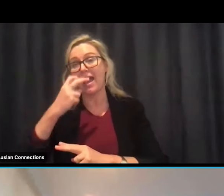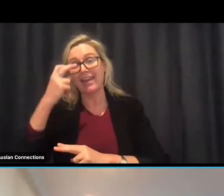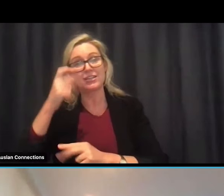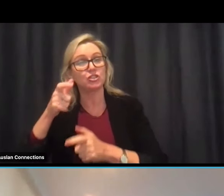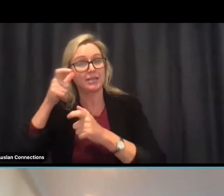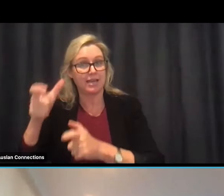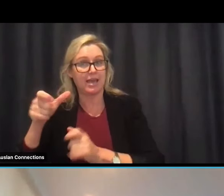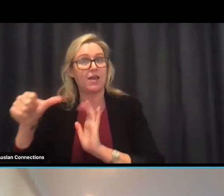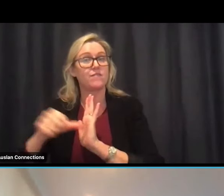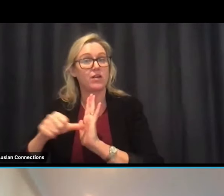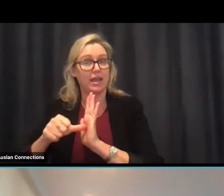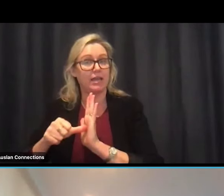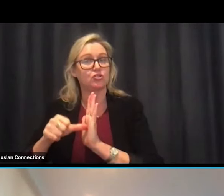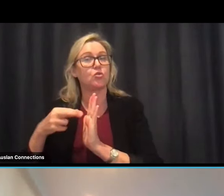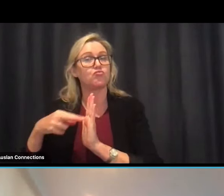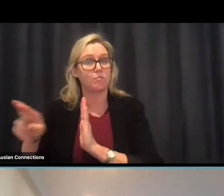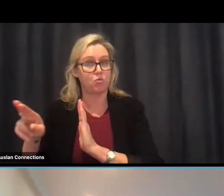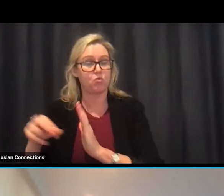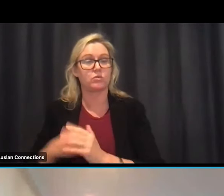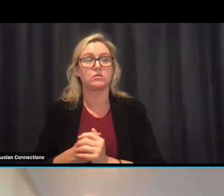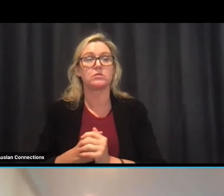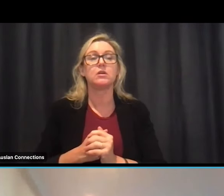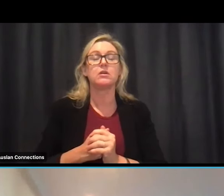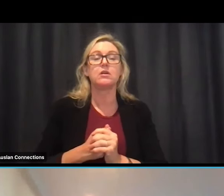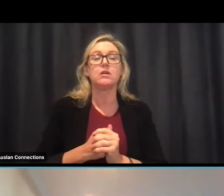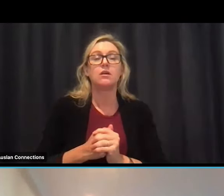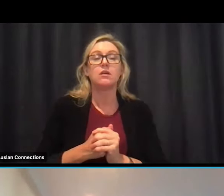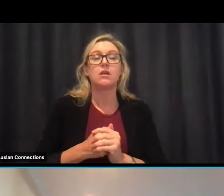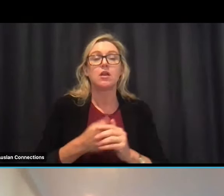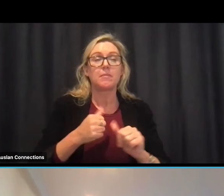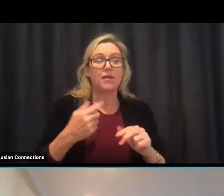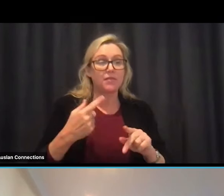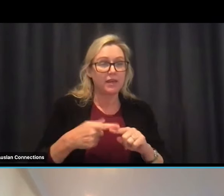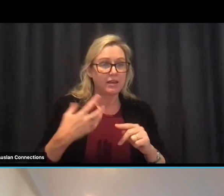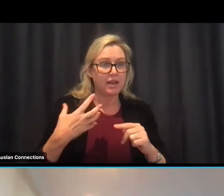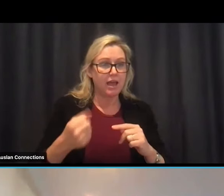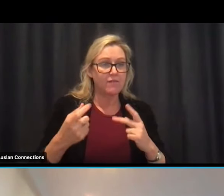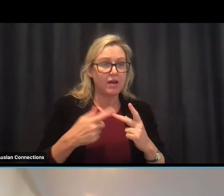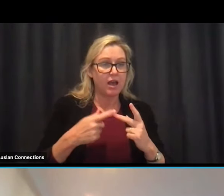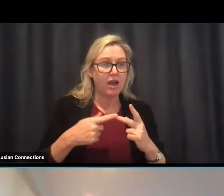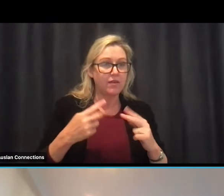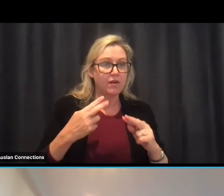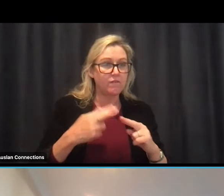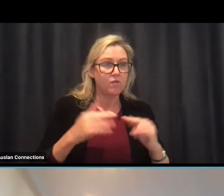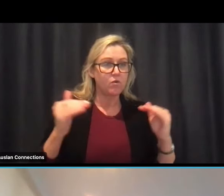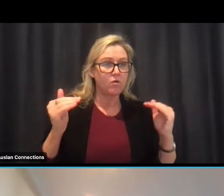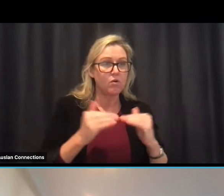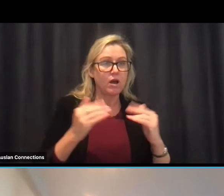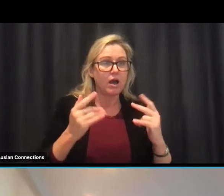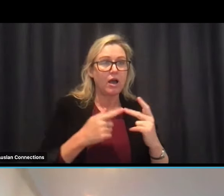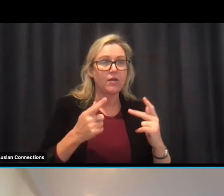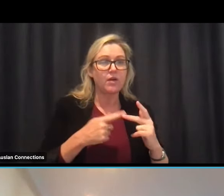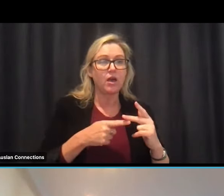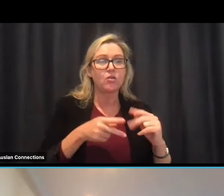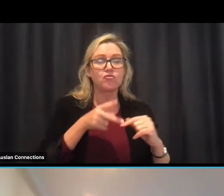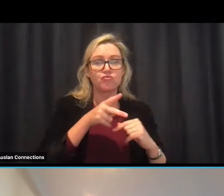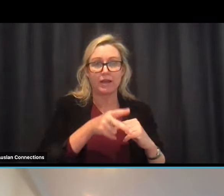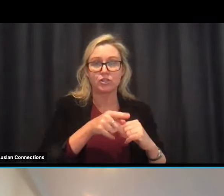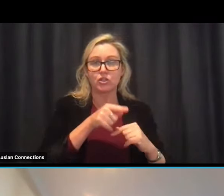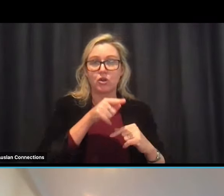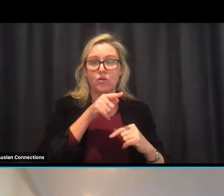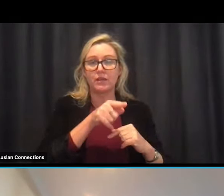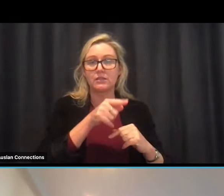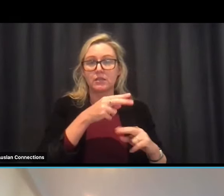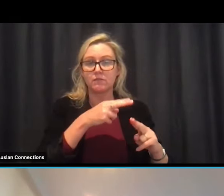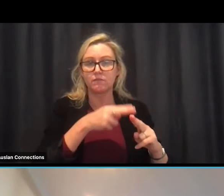Now, the areas that talk about external lines of credit and key ratios, This is more to assist both the department and the Quality